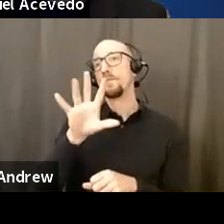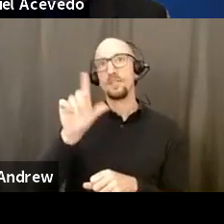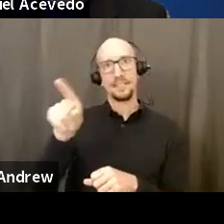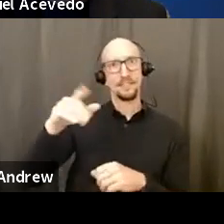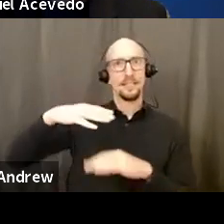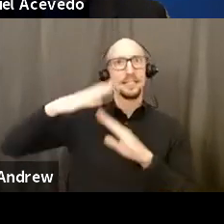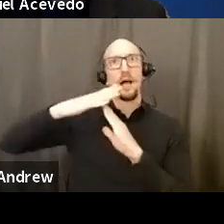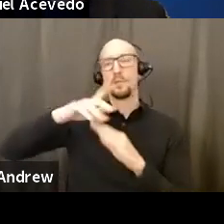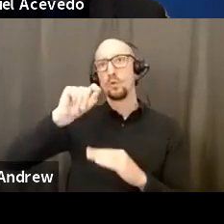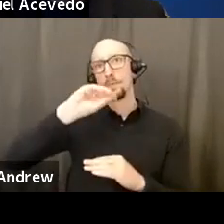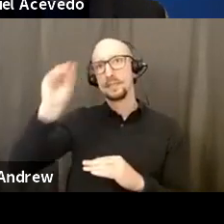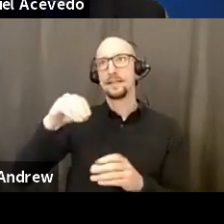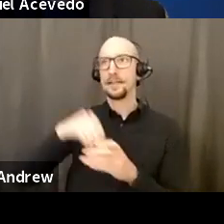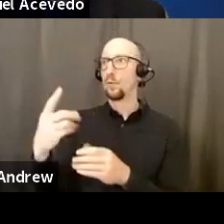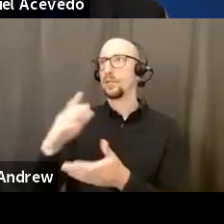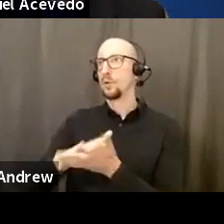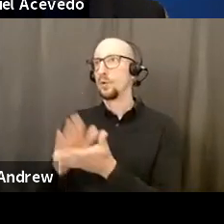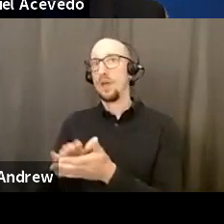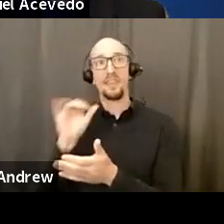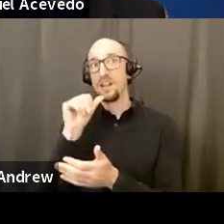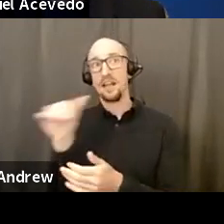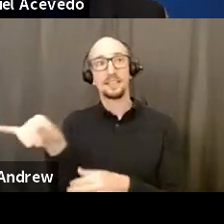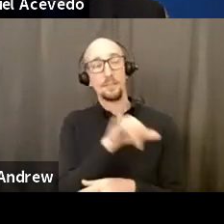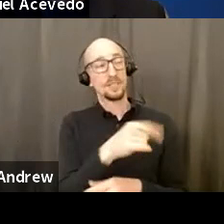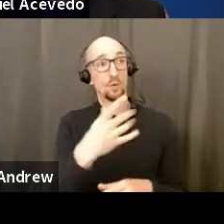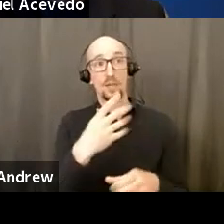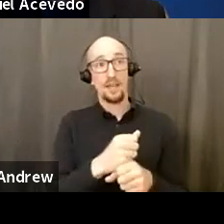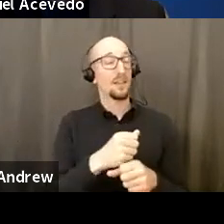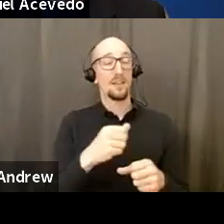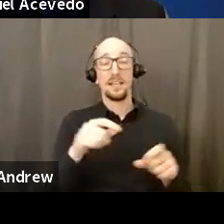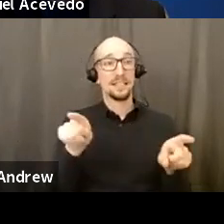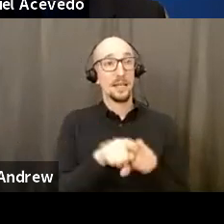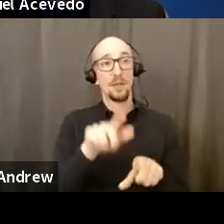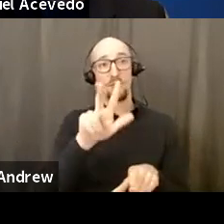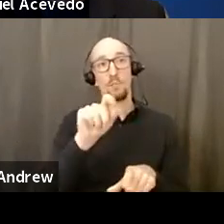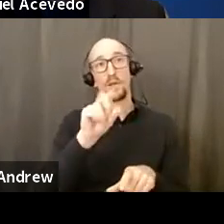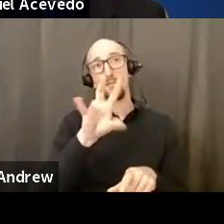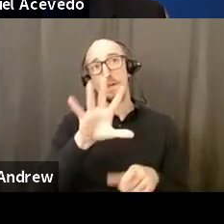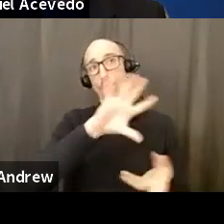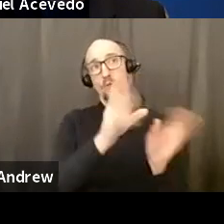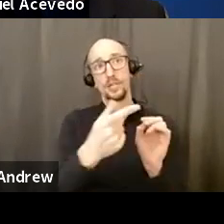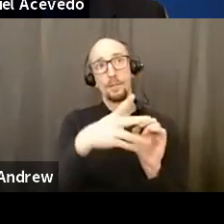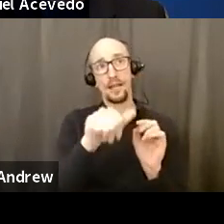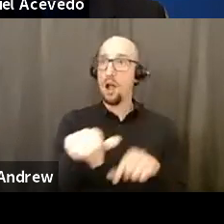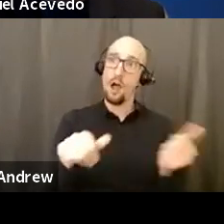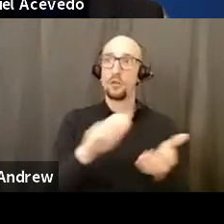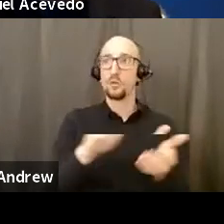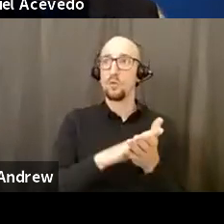school A is not the same as someone who scores 3.75 overall GPA in another school and is also in the top